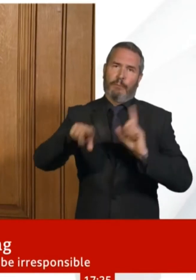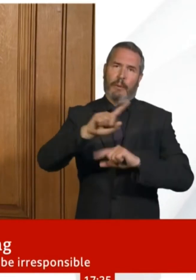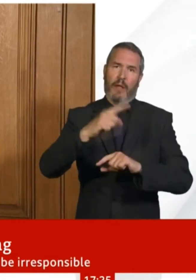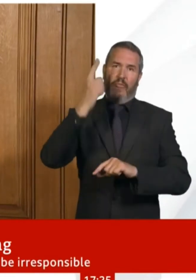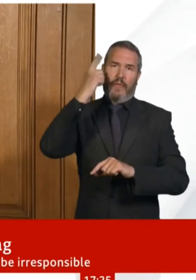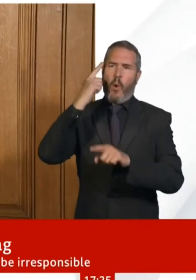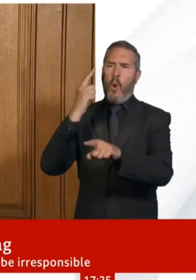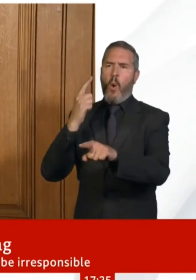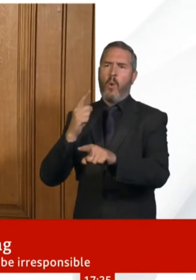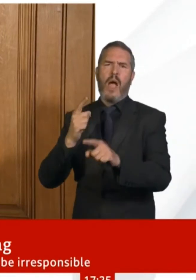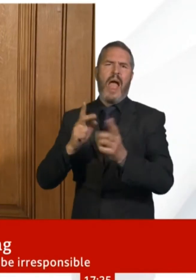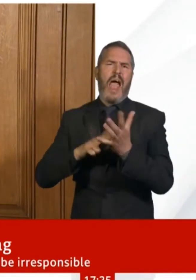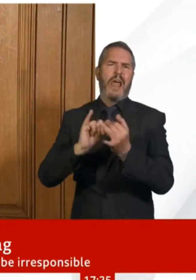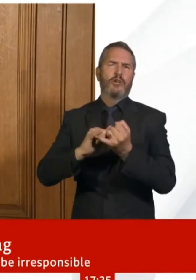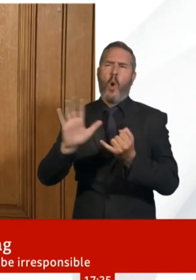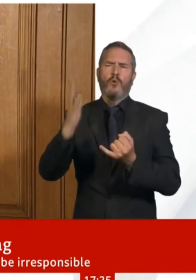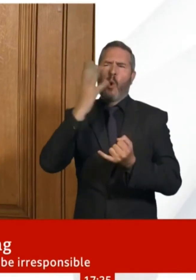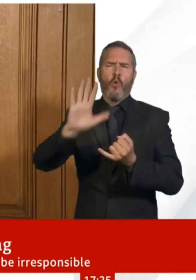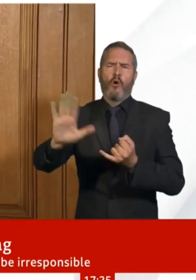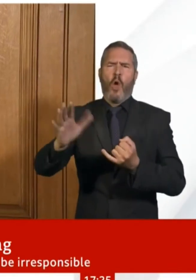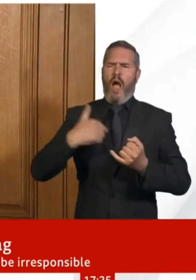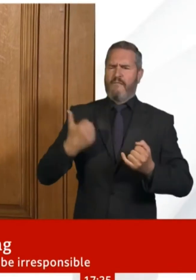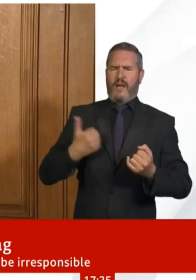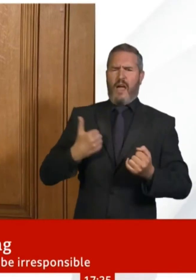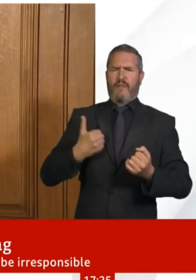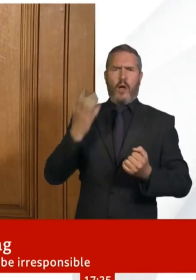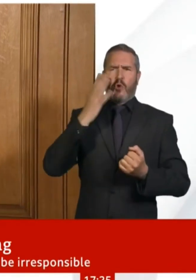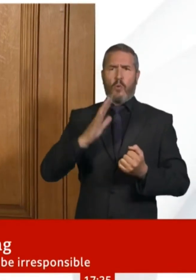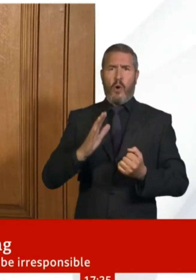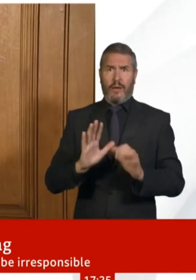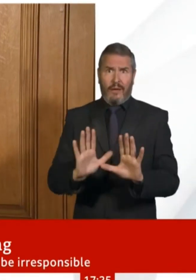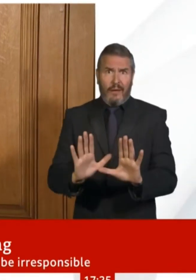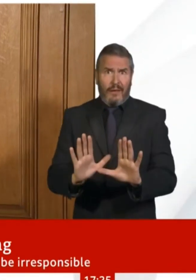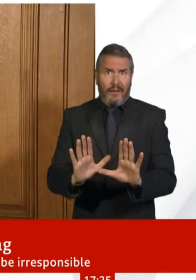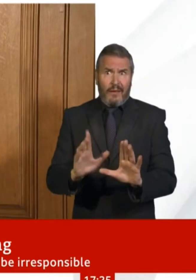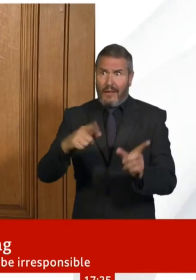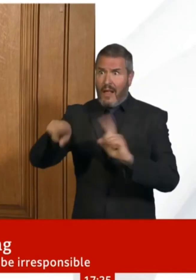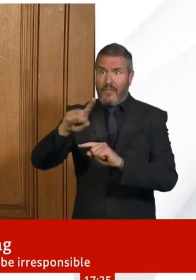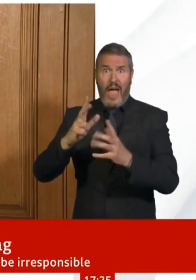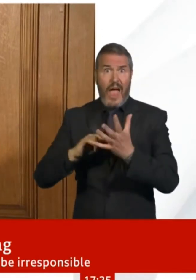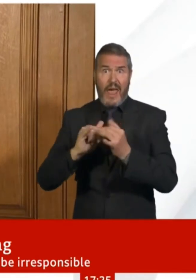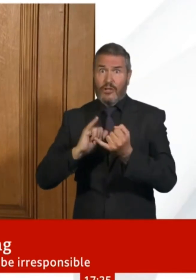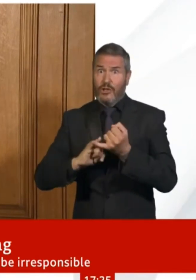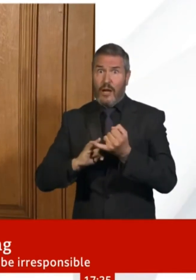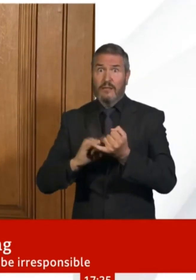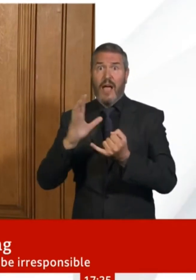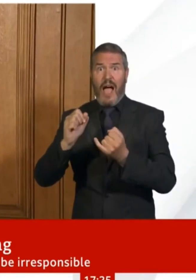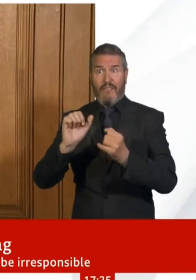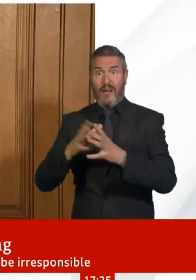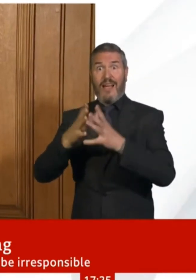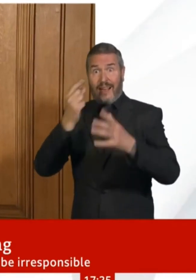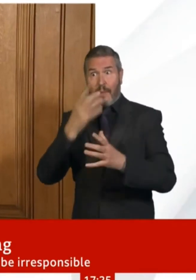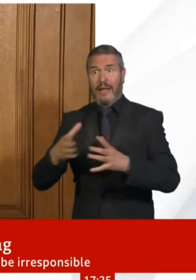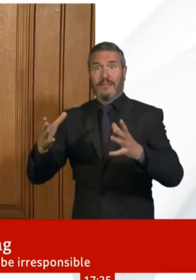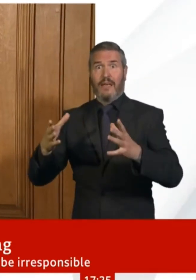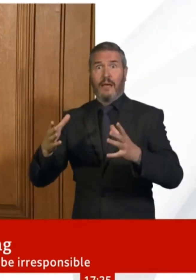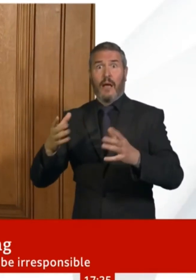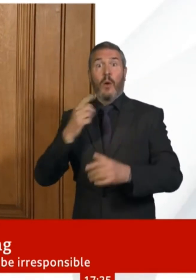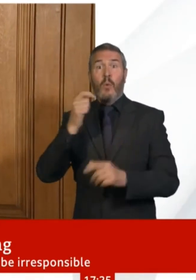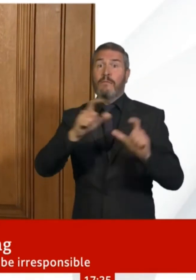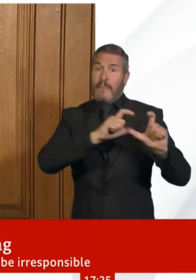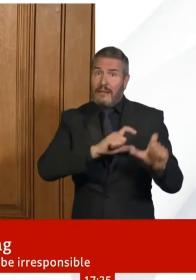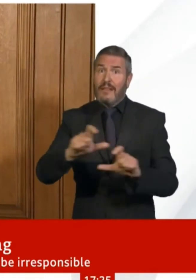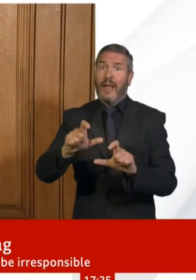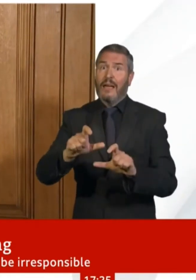pressure off the NHS by staying at home, and my remarkable colleagues in the NHS have done by building up NHS capacity, is we've always